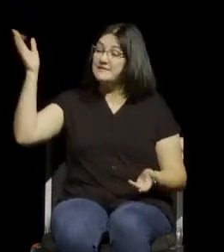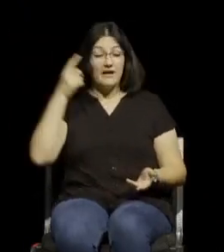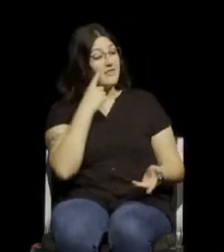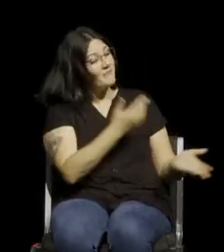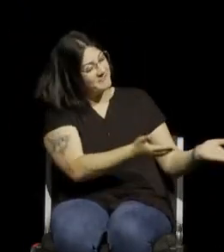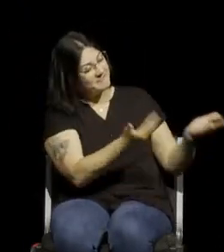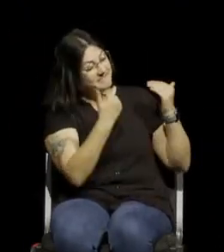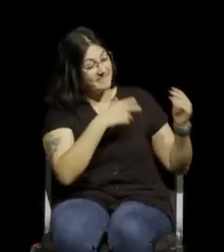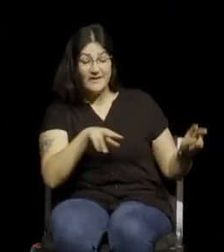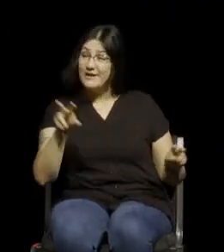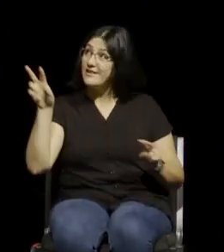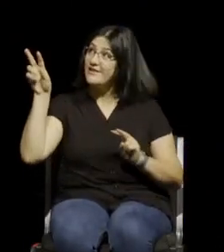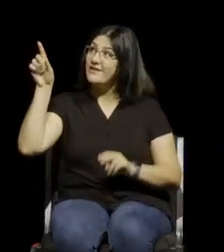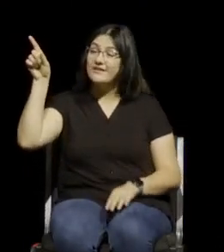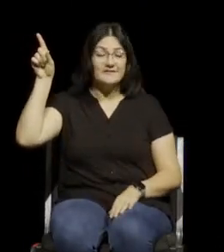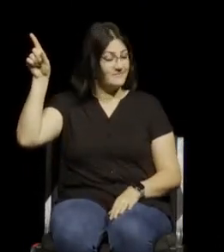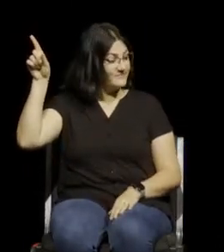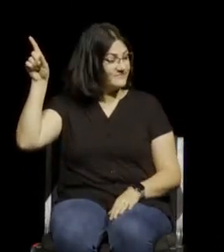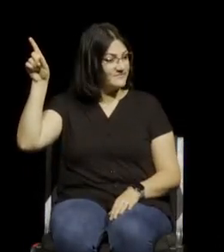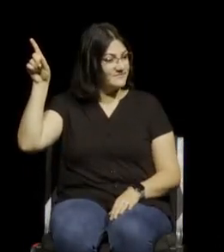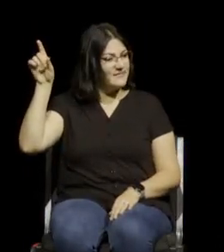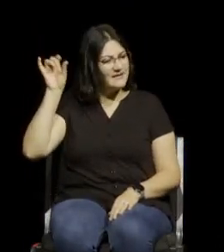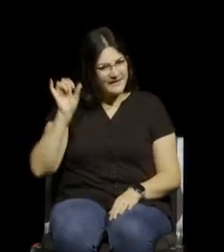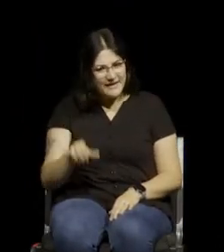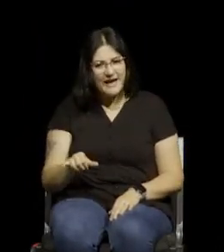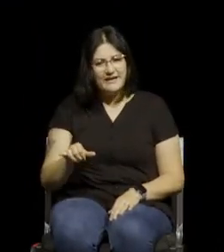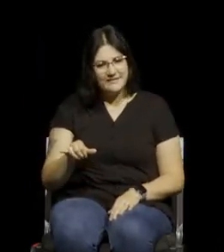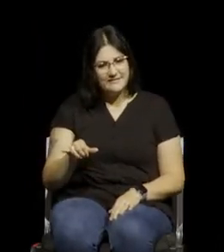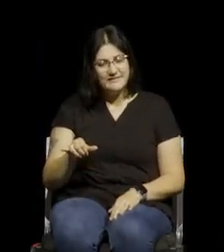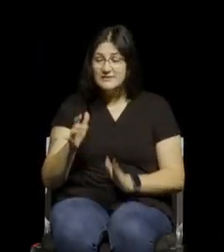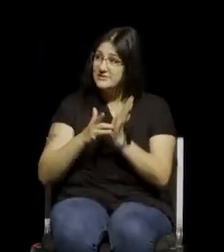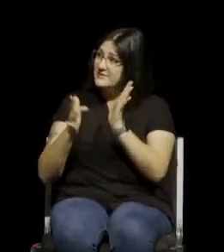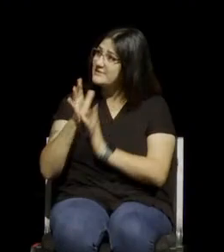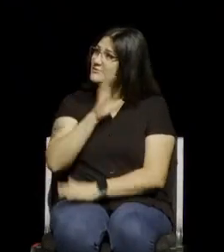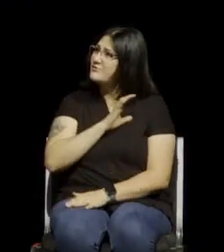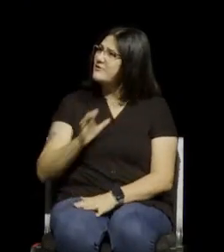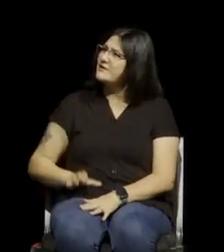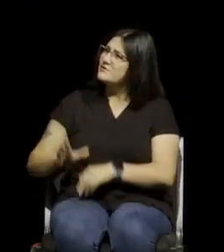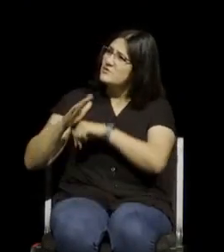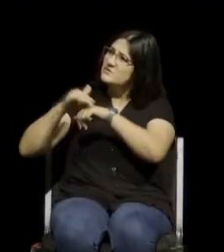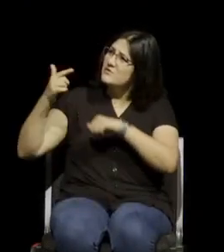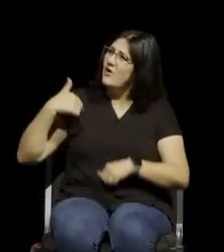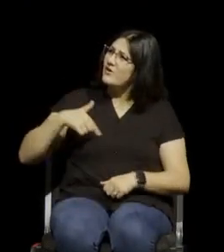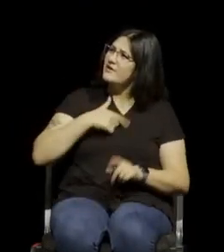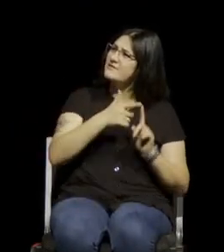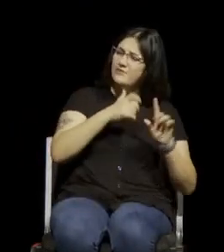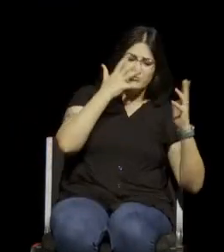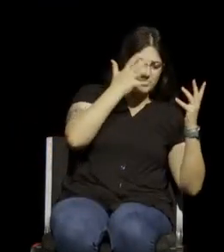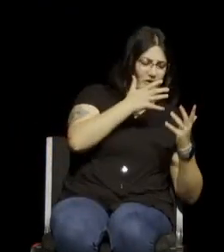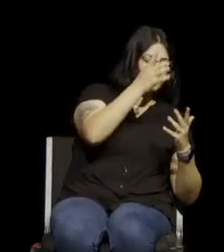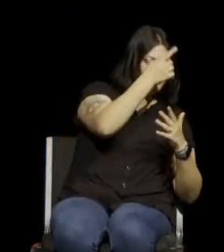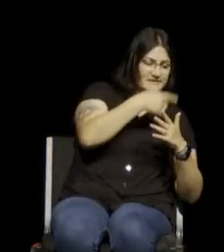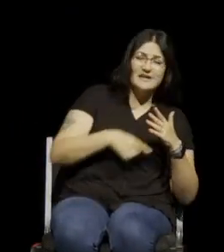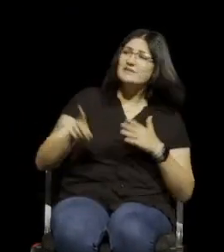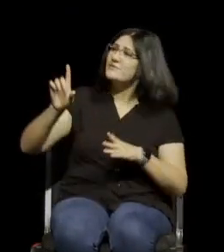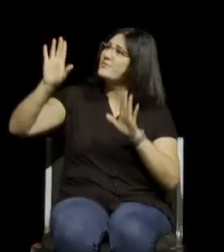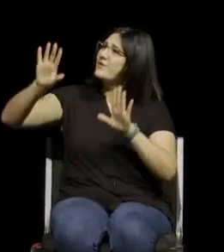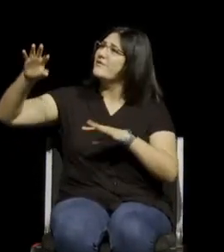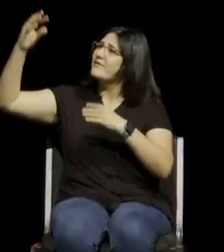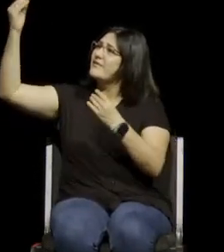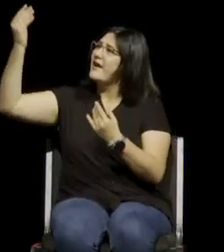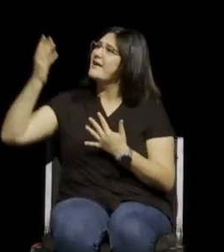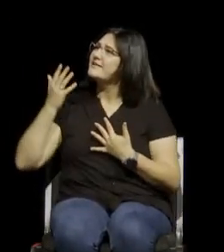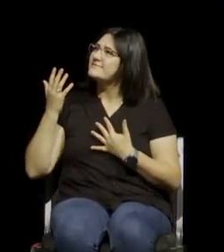eyes heavenward to Jesus Christ, who has called us out of darkness and into his wonderful, marvelous